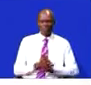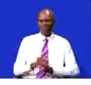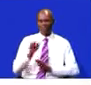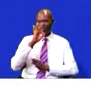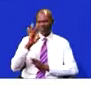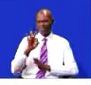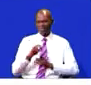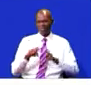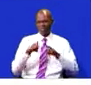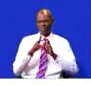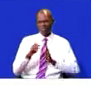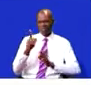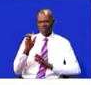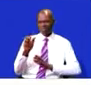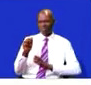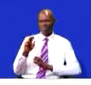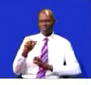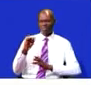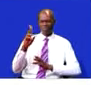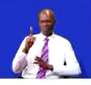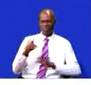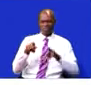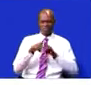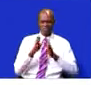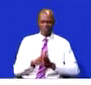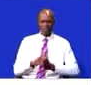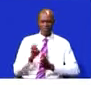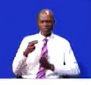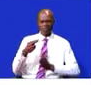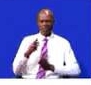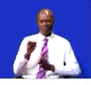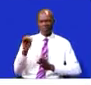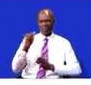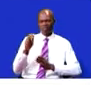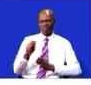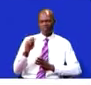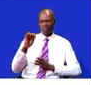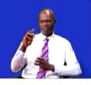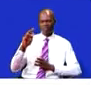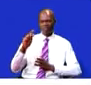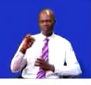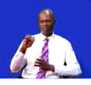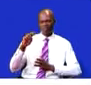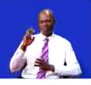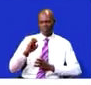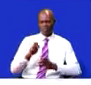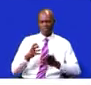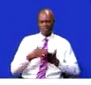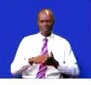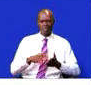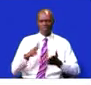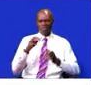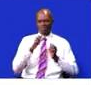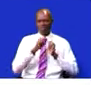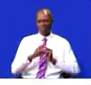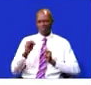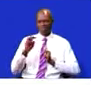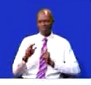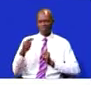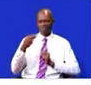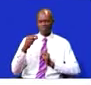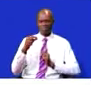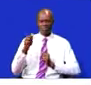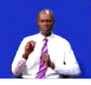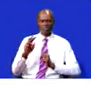oting'o Justice David Majanja, Christine Meoli kaachiel kod Lawrence Mugambi ng'eto margi tarik 28 dwe mokalo higa